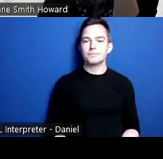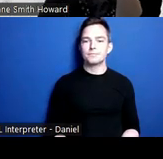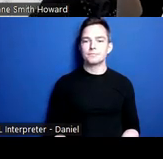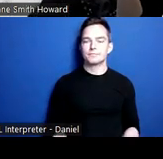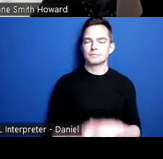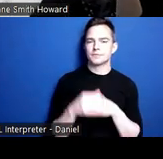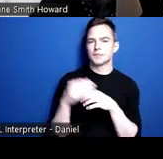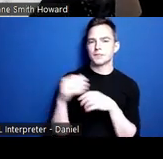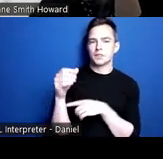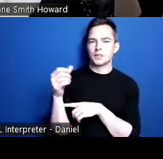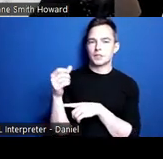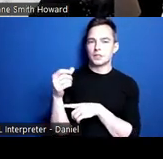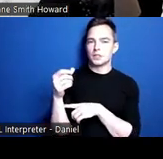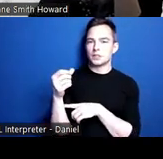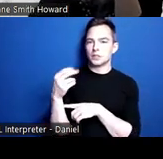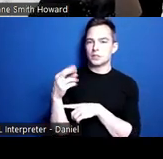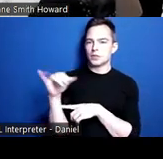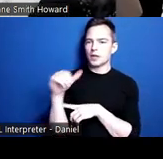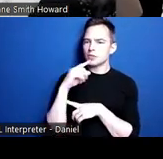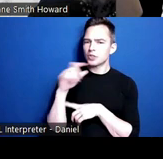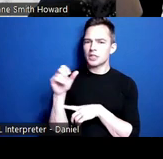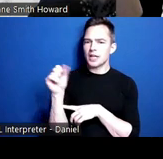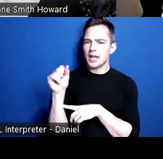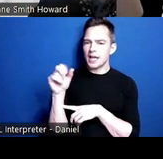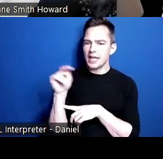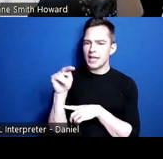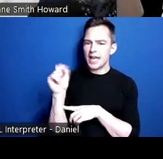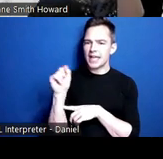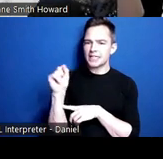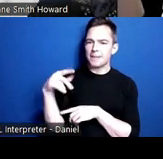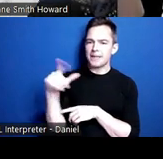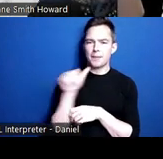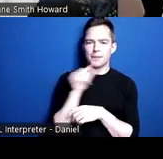Sherry, I'm not sure what an NSPL is.